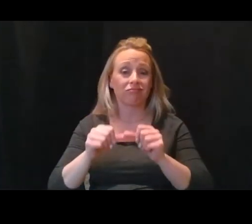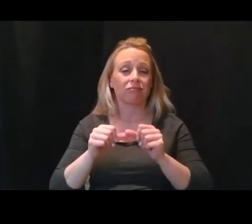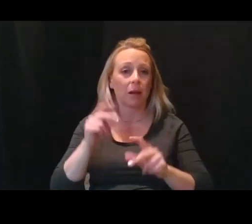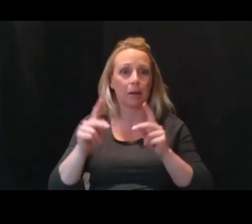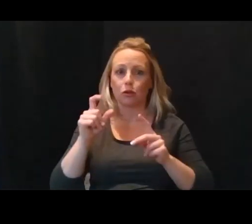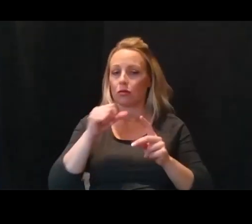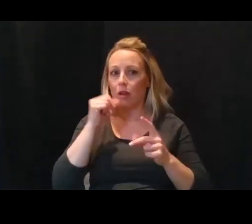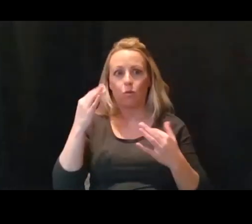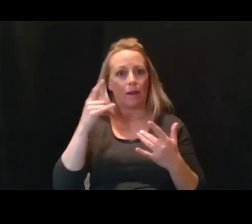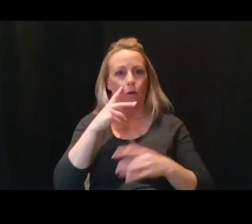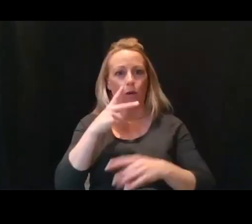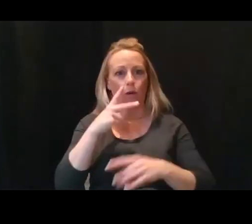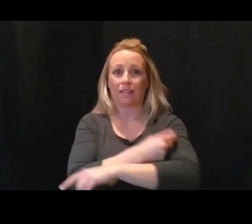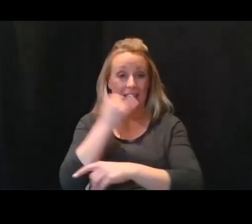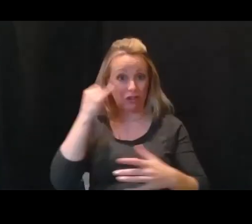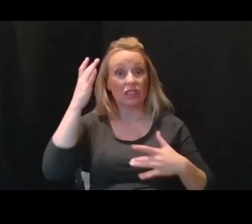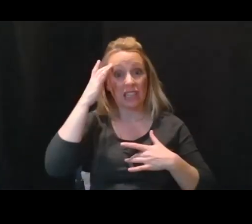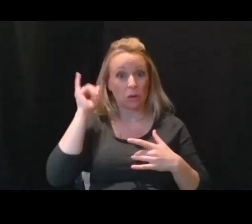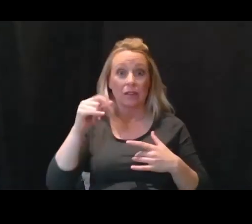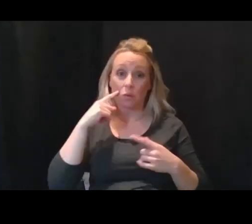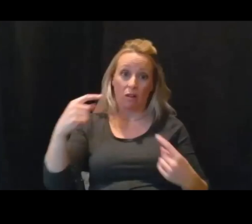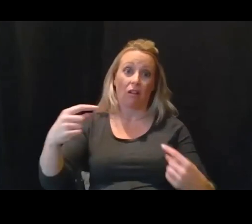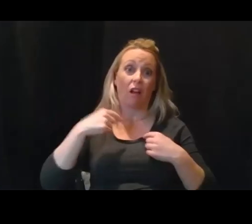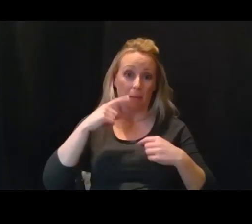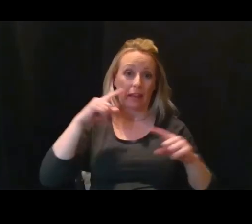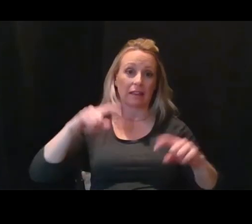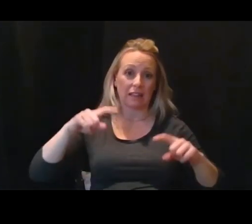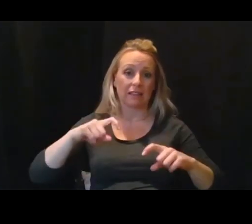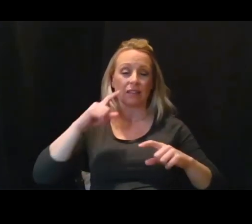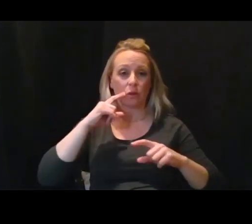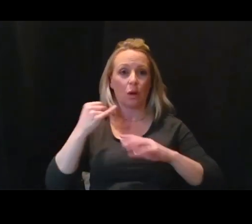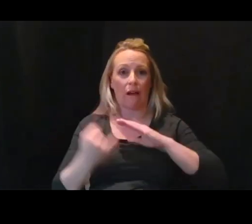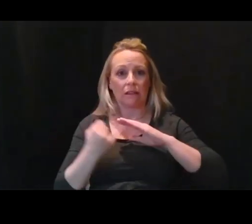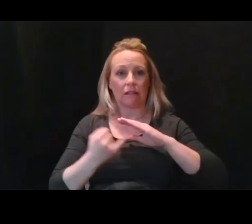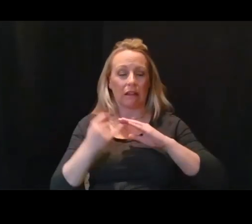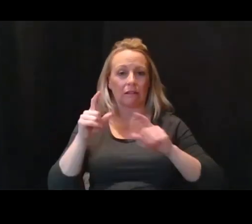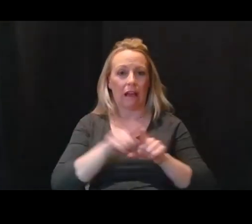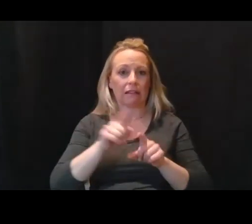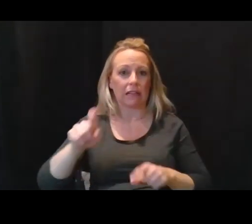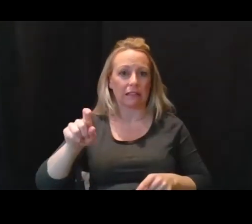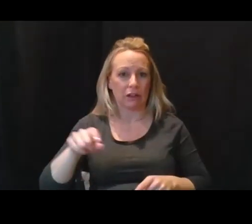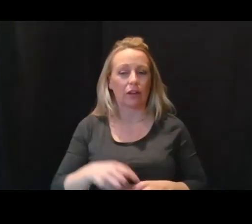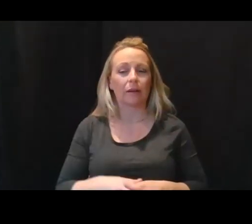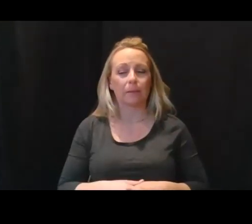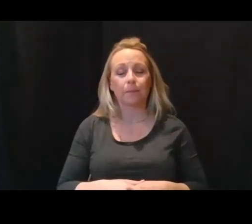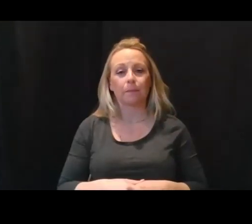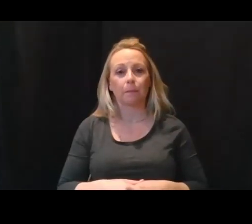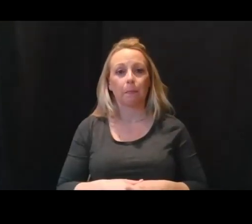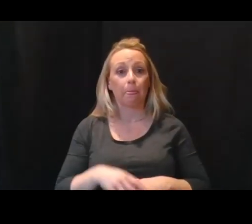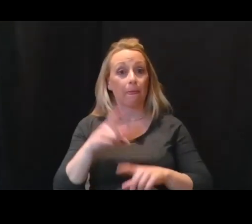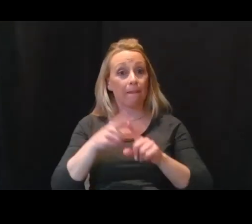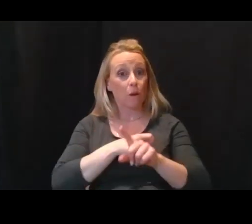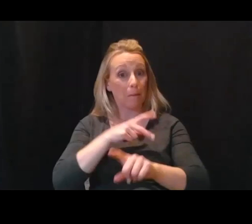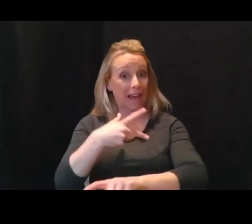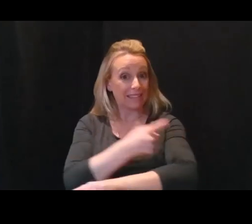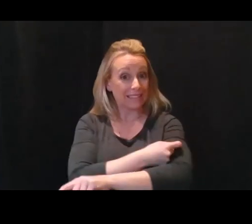for vaccine. If you're sick, you need to come down and be tested so we can isolate as necessary. From a vaccine